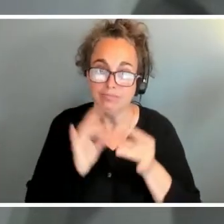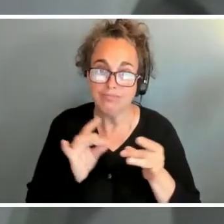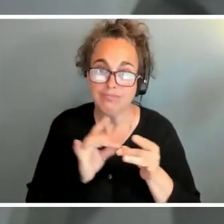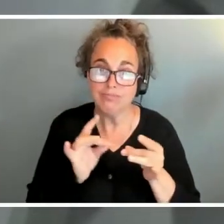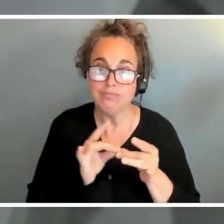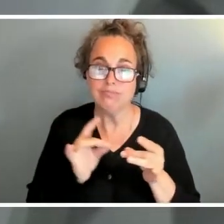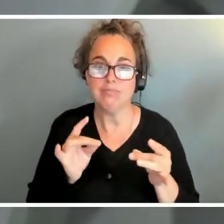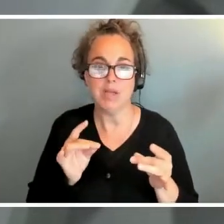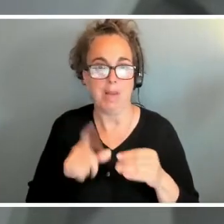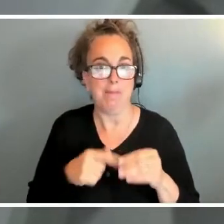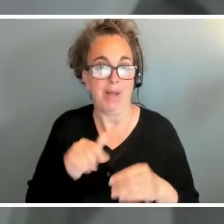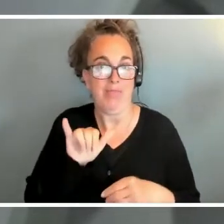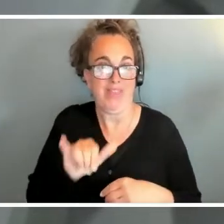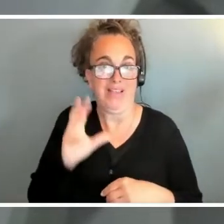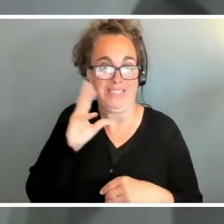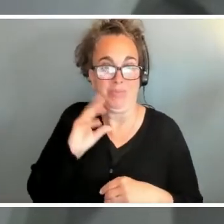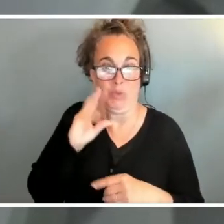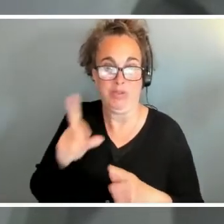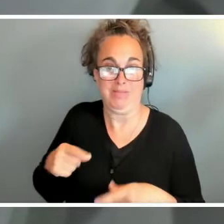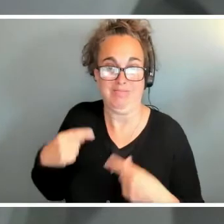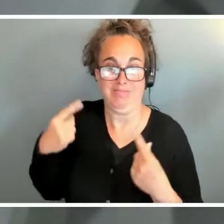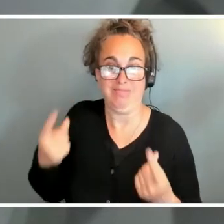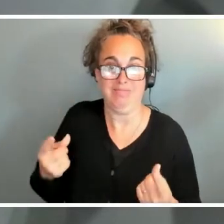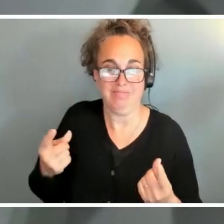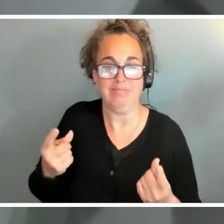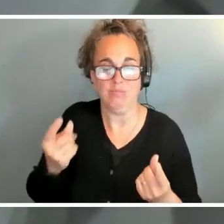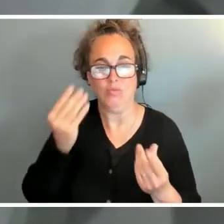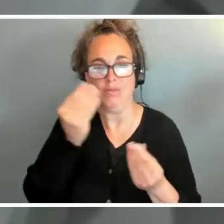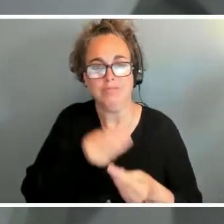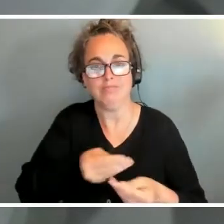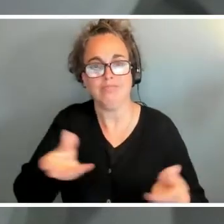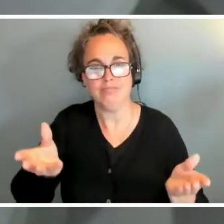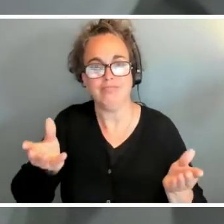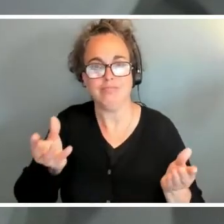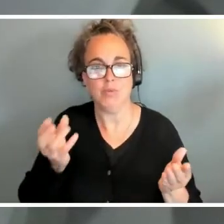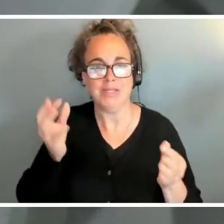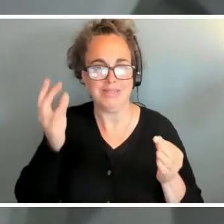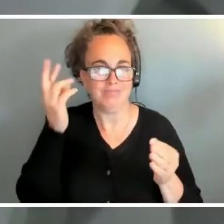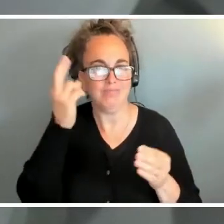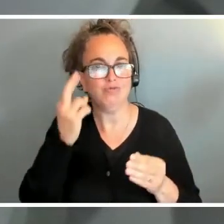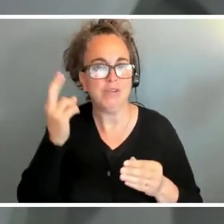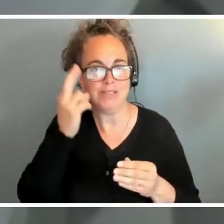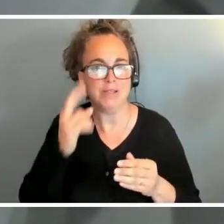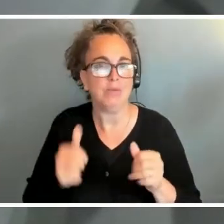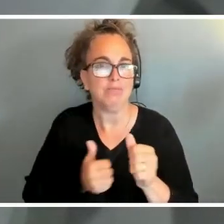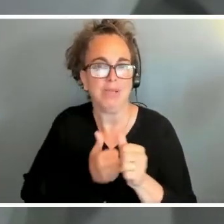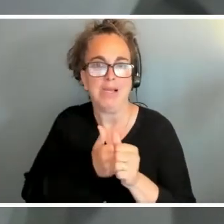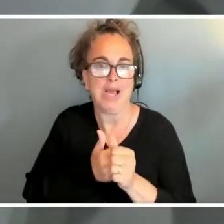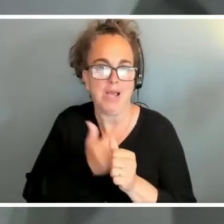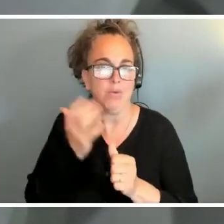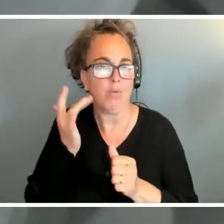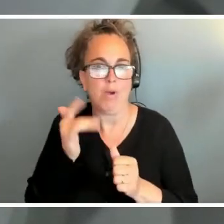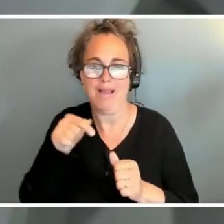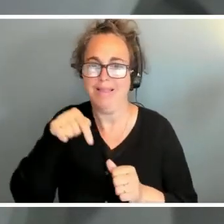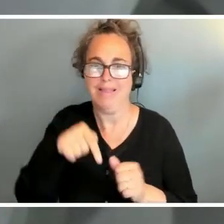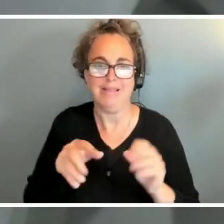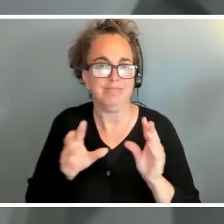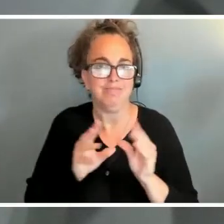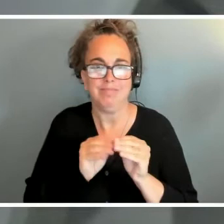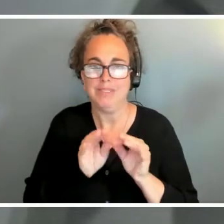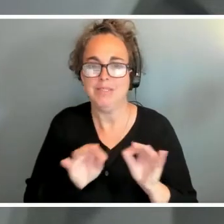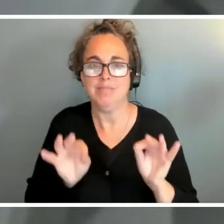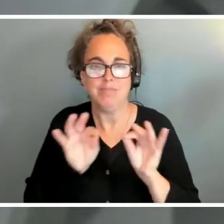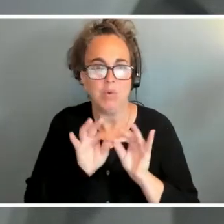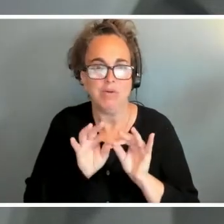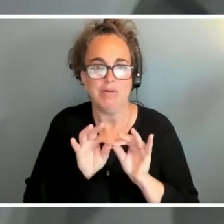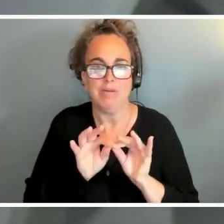to you perhaps will lay the foundation for why I think this is such an important conversation. And